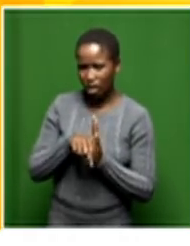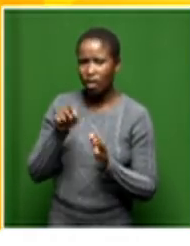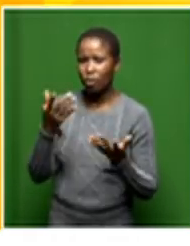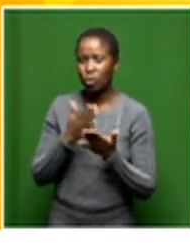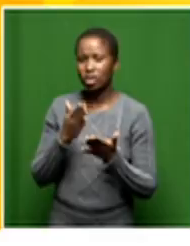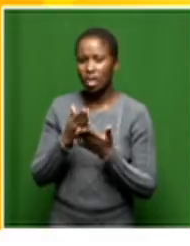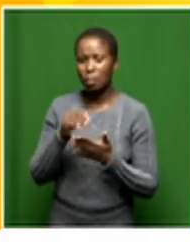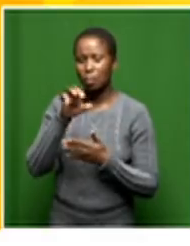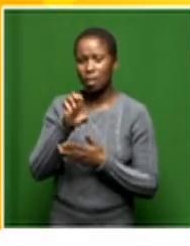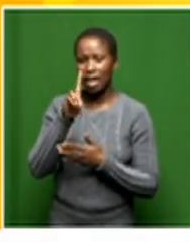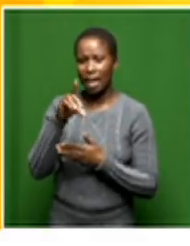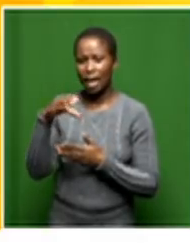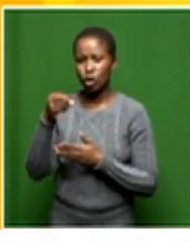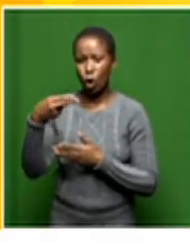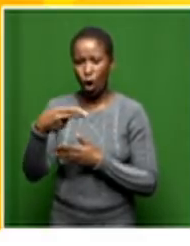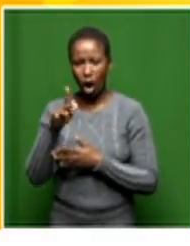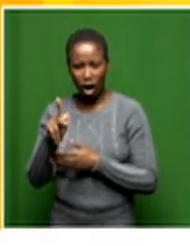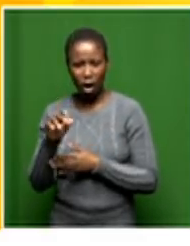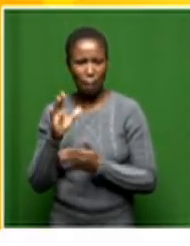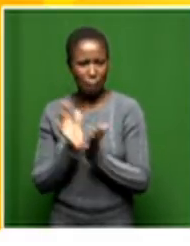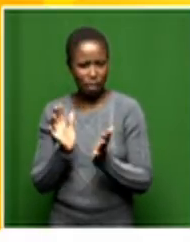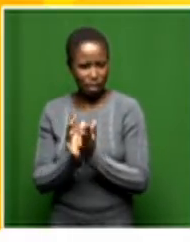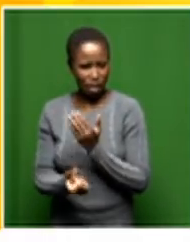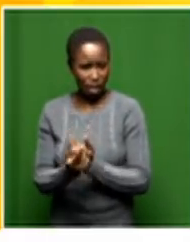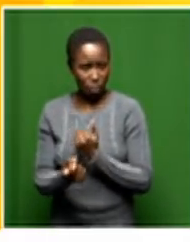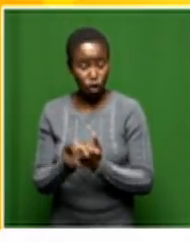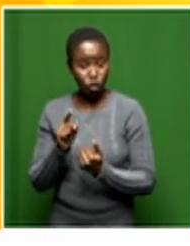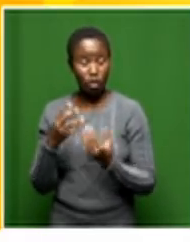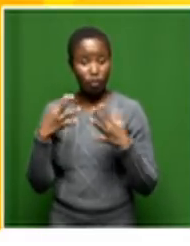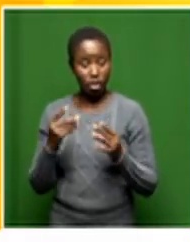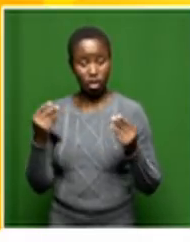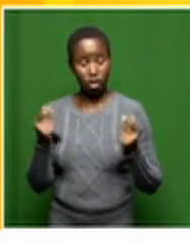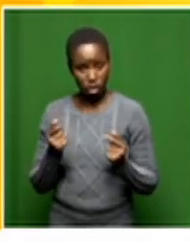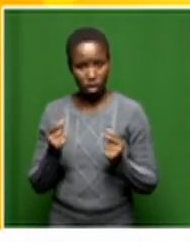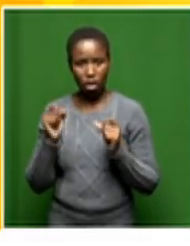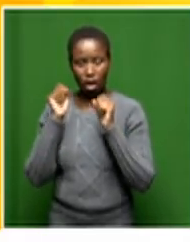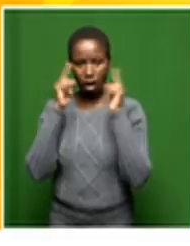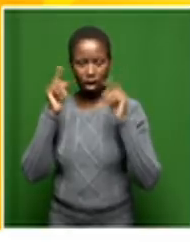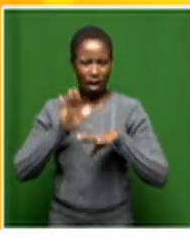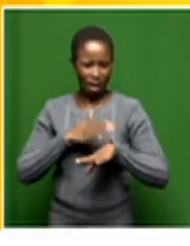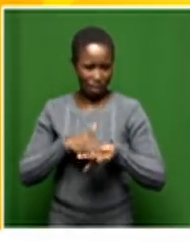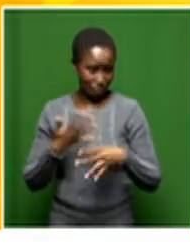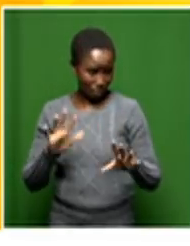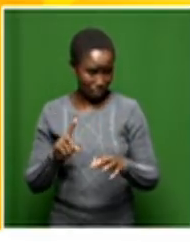committees that were set up? So did you eventually wake up and wake up too late? Mr. Kwankwa, let me start with